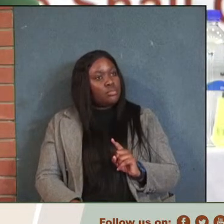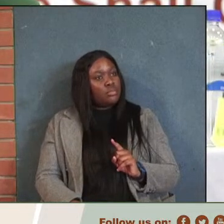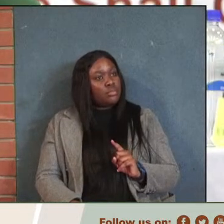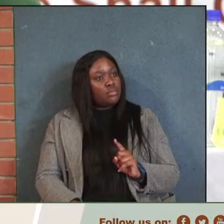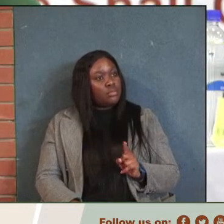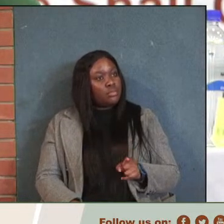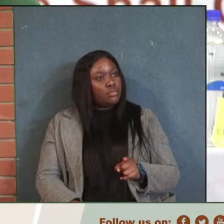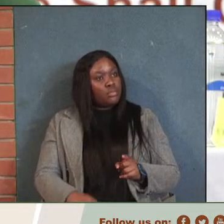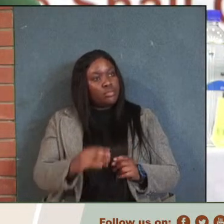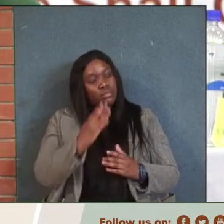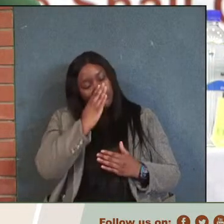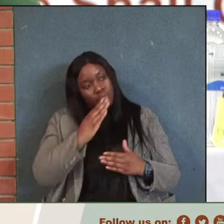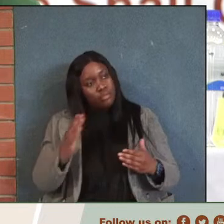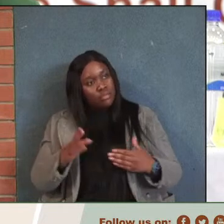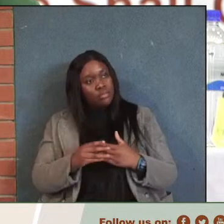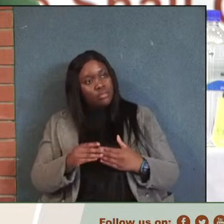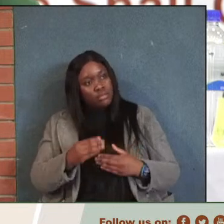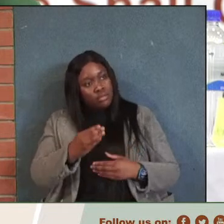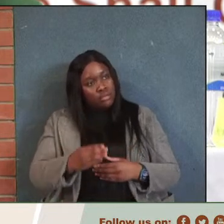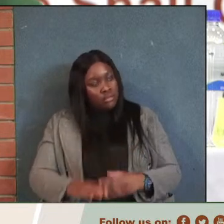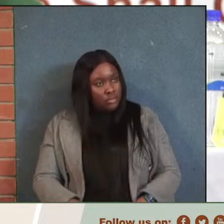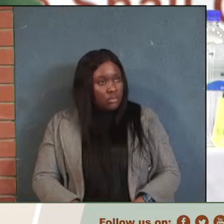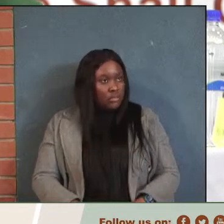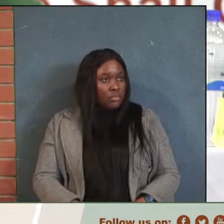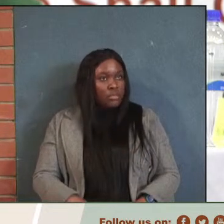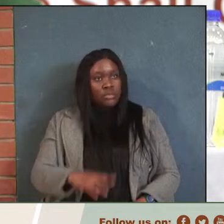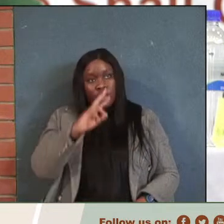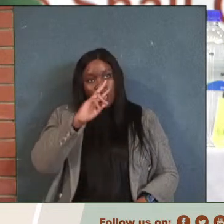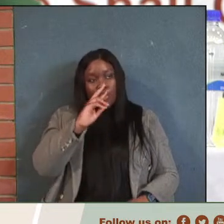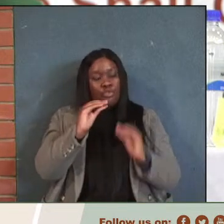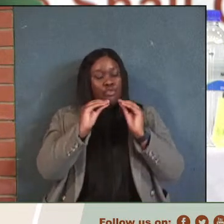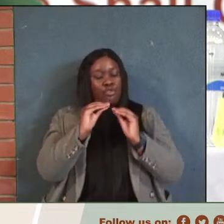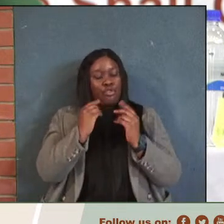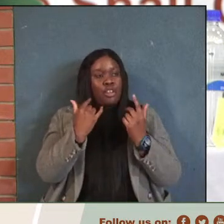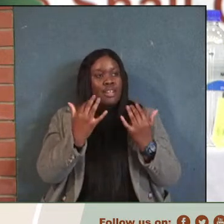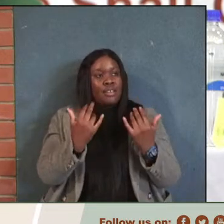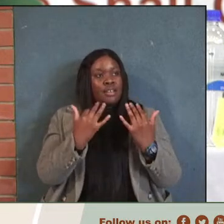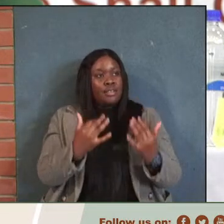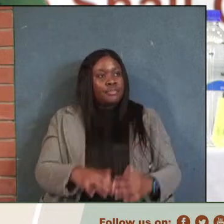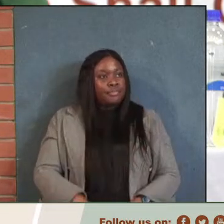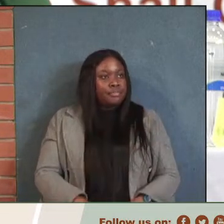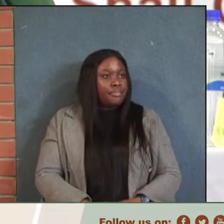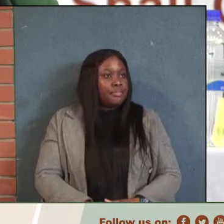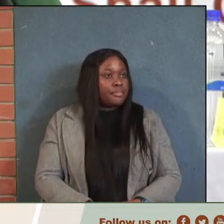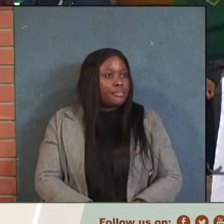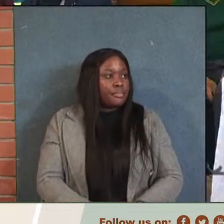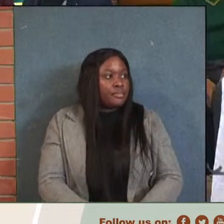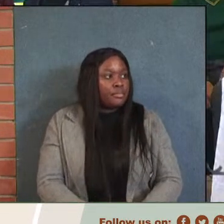honorable member there in green. You may ask your question. Thank you.